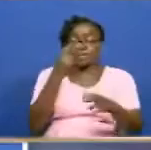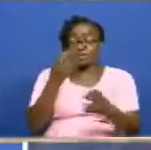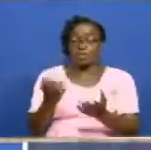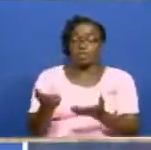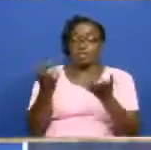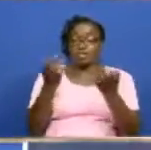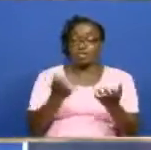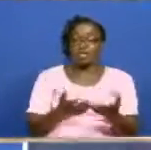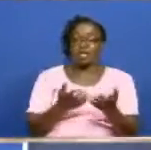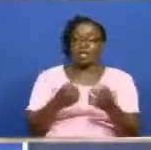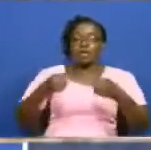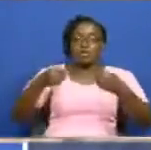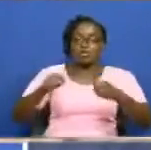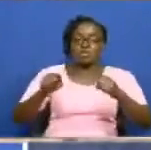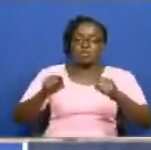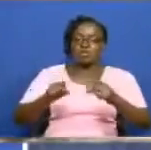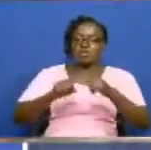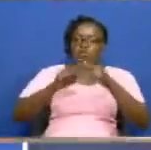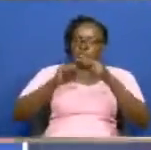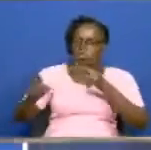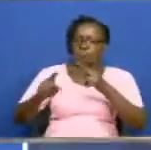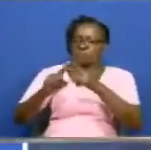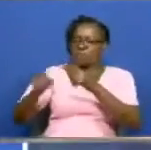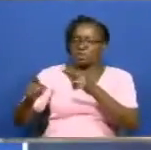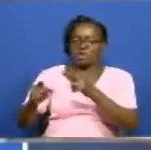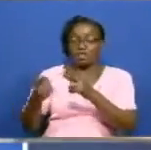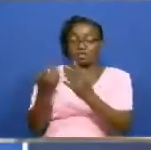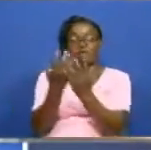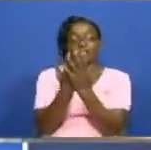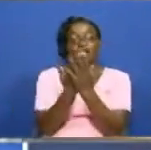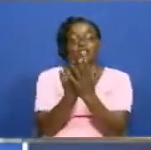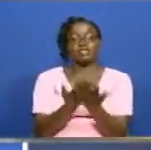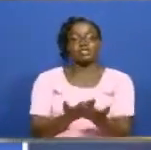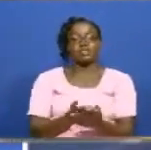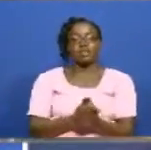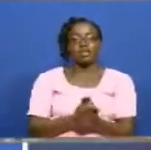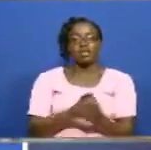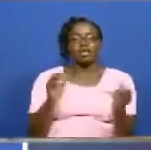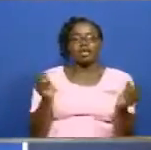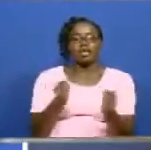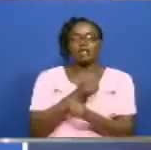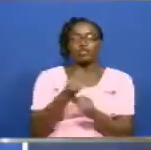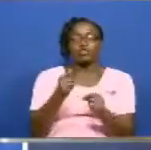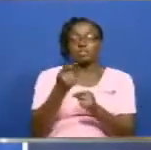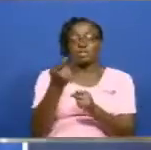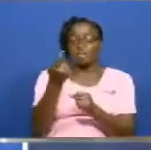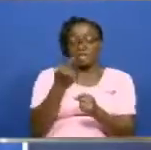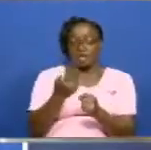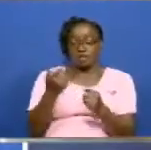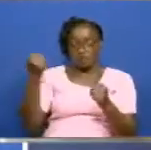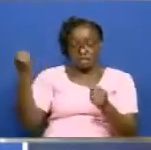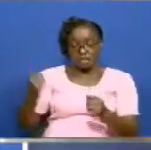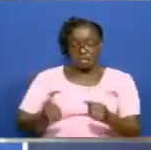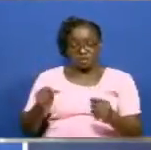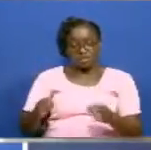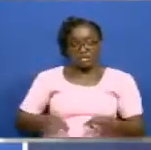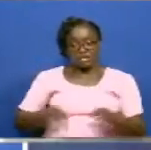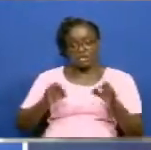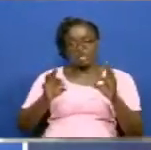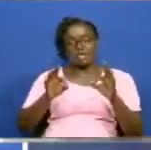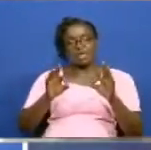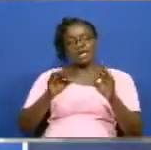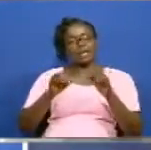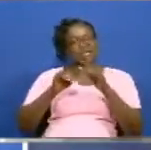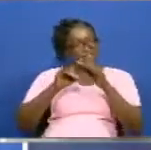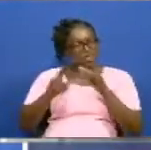on a motorcycle, however, managed to escape arrest. They cannot come to Kitengela, to Netu Kajiando, and escape. We